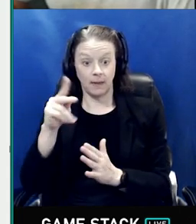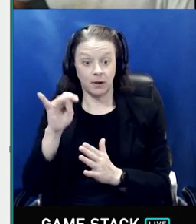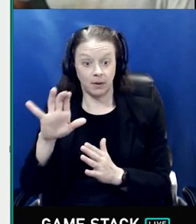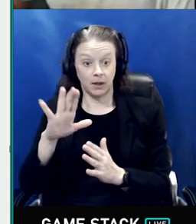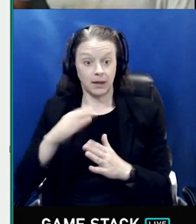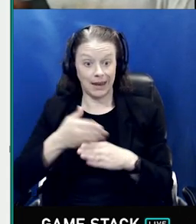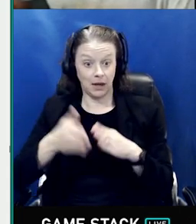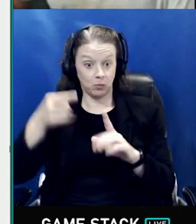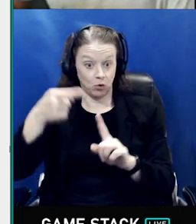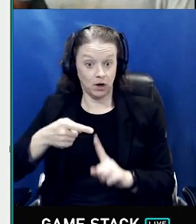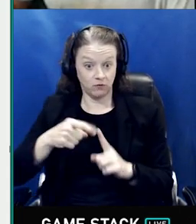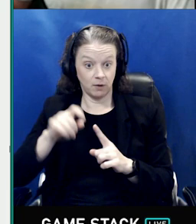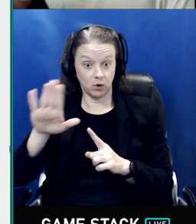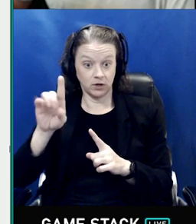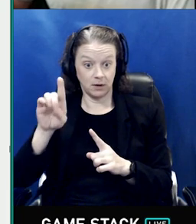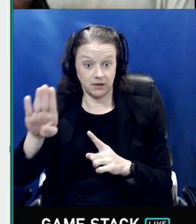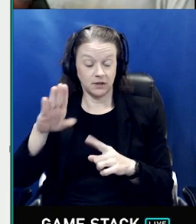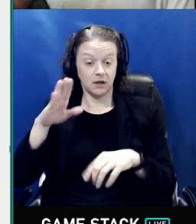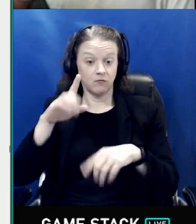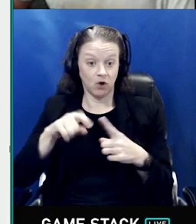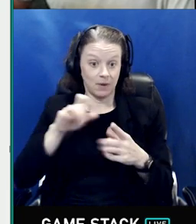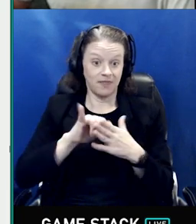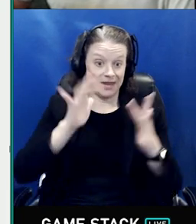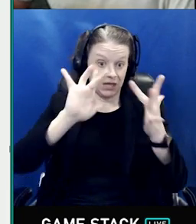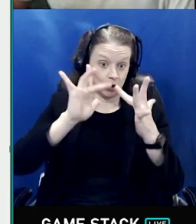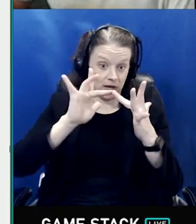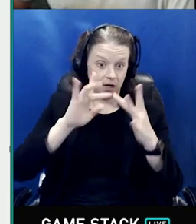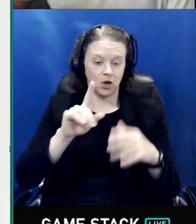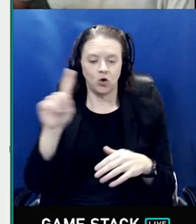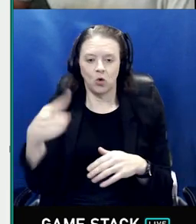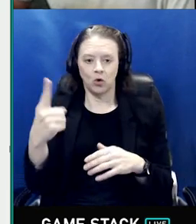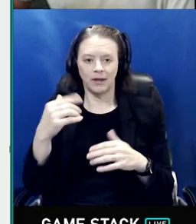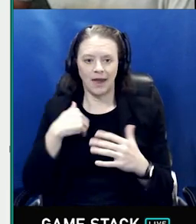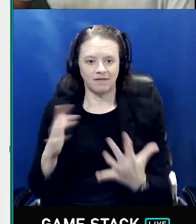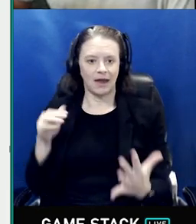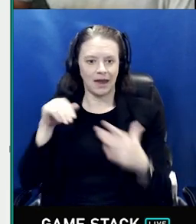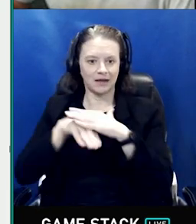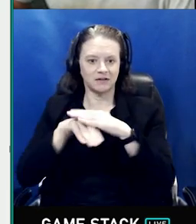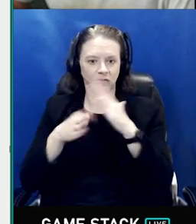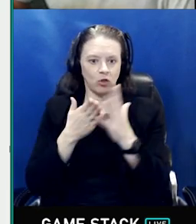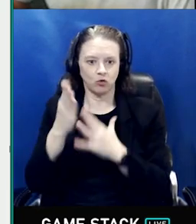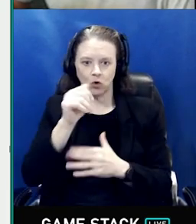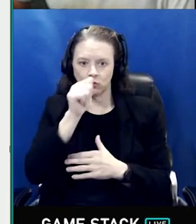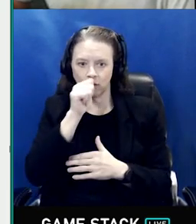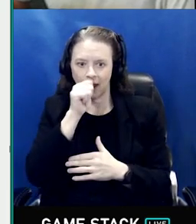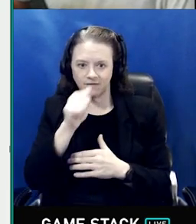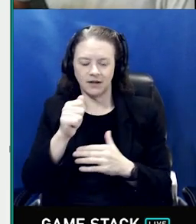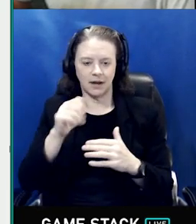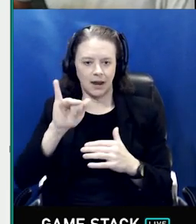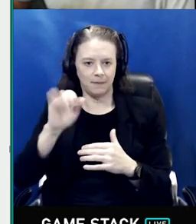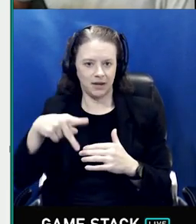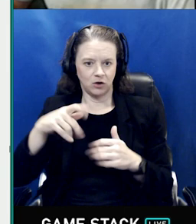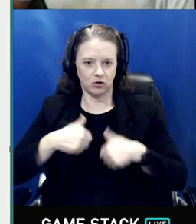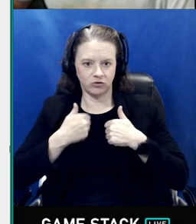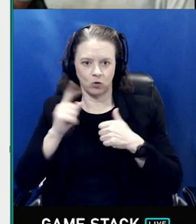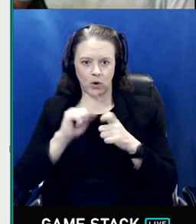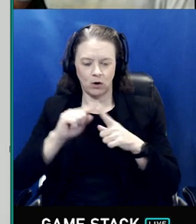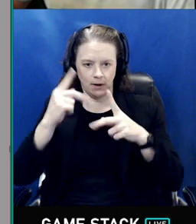allows access via private IP address within the subnet where the compute for your game servers all reside.